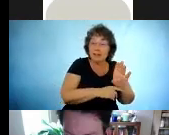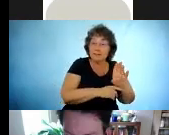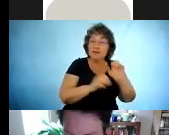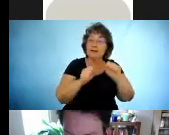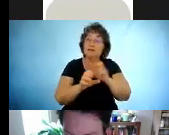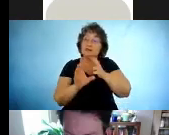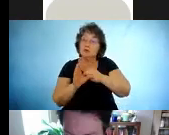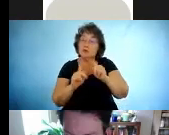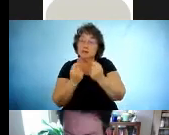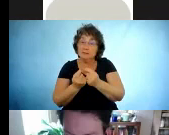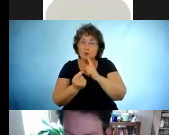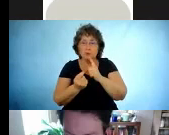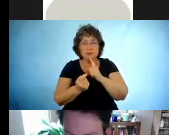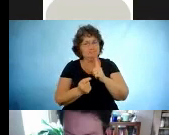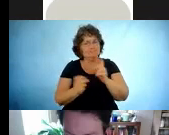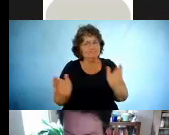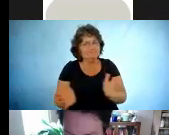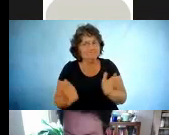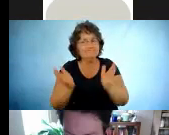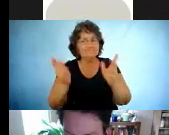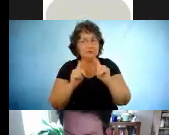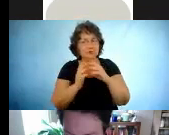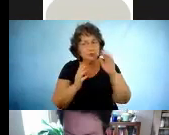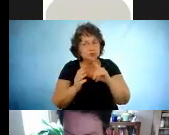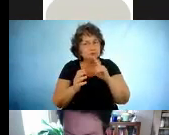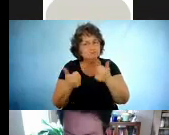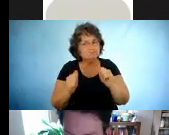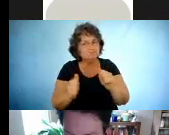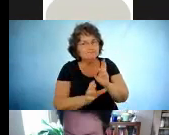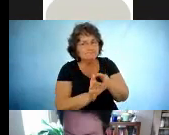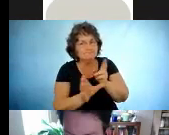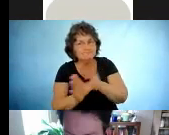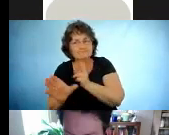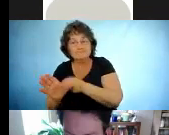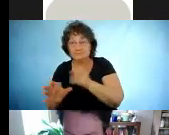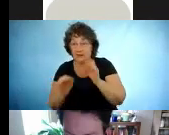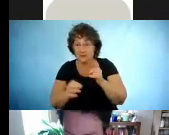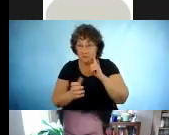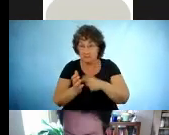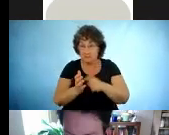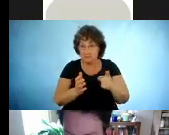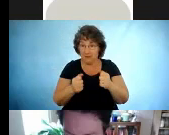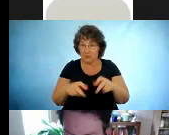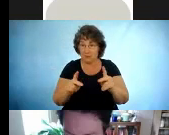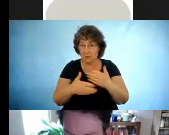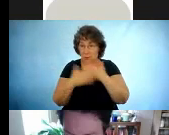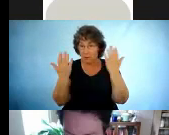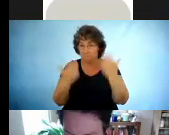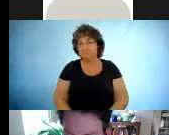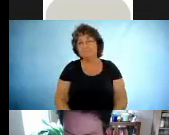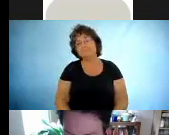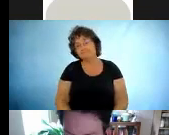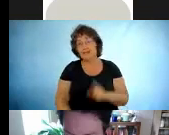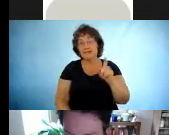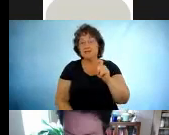push our students to put themselves out there. And if those opportunities aren't available, we need to work with people